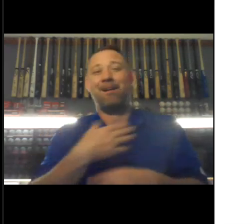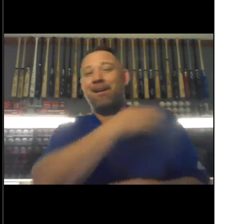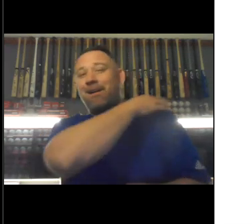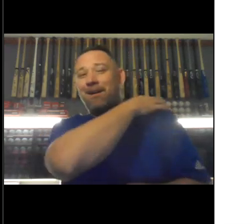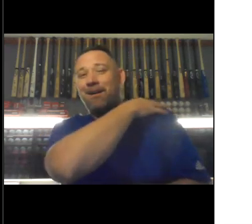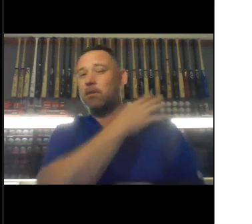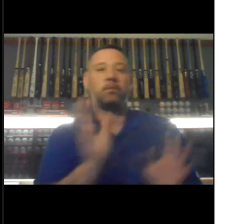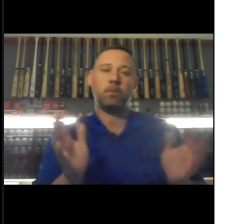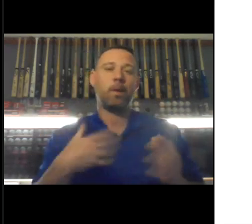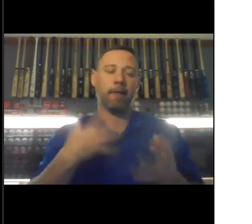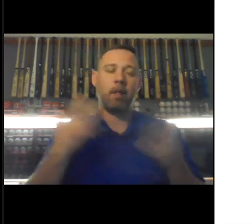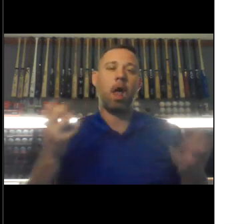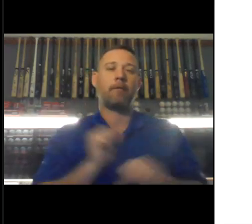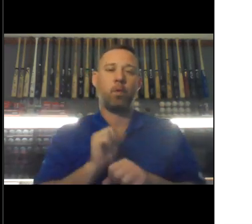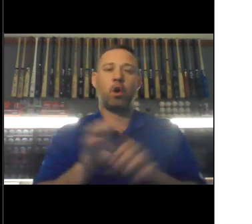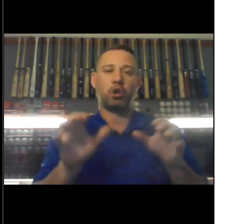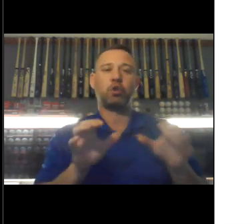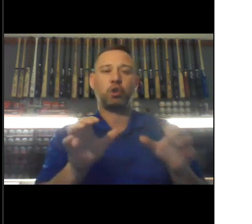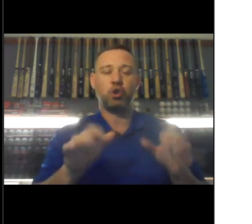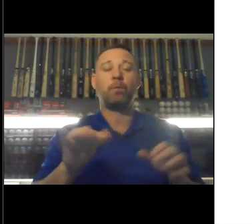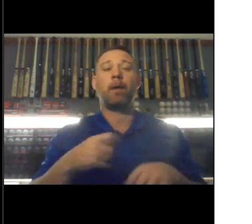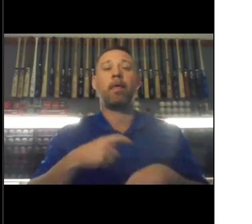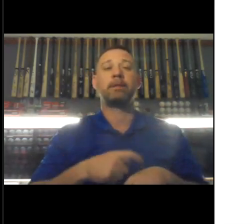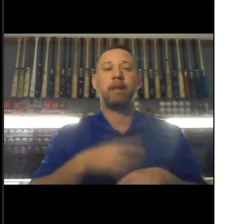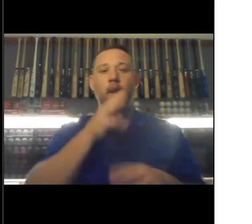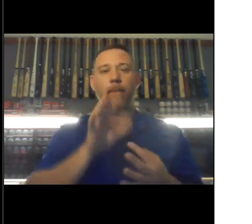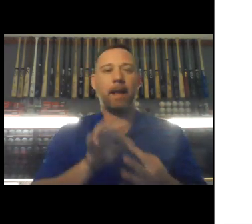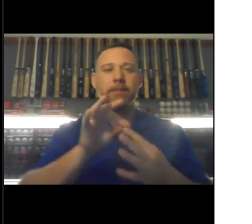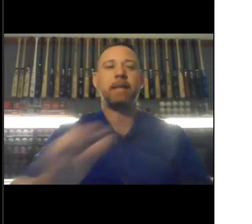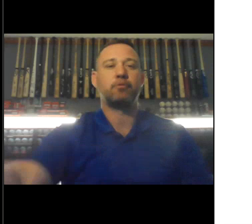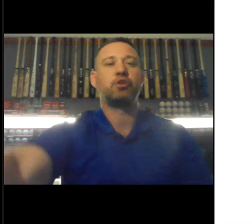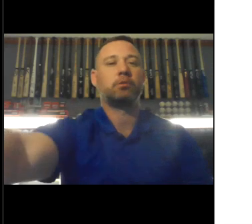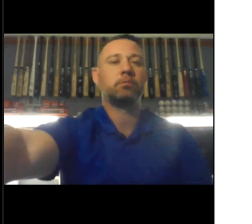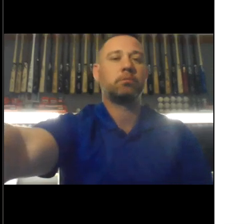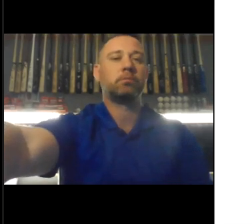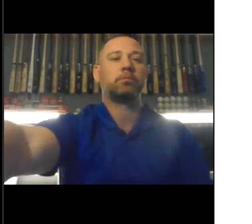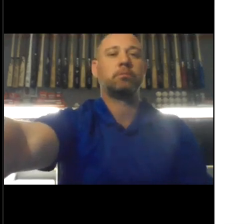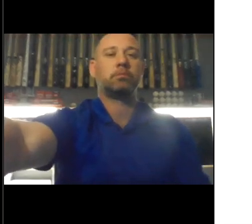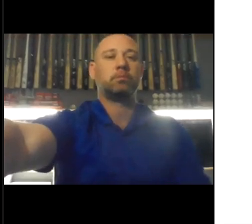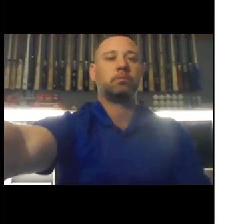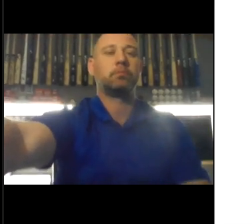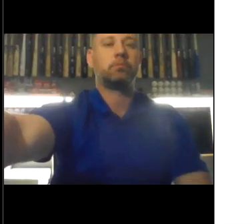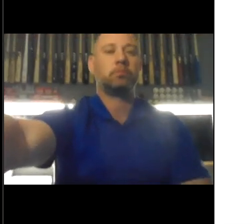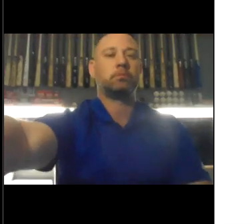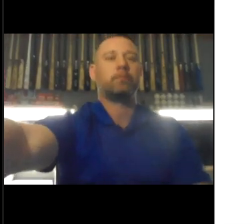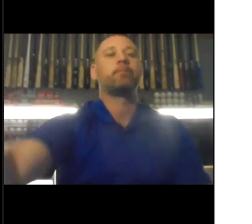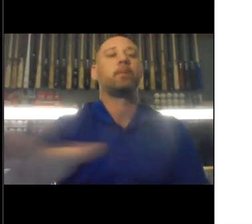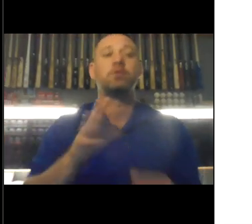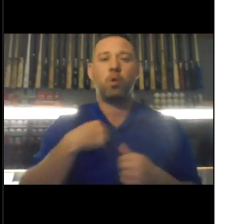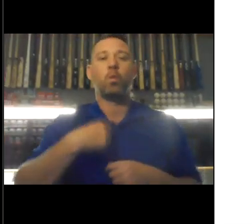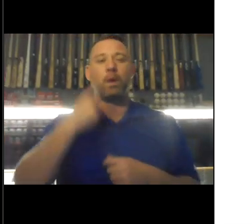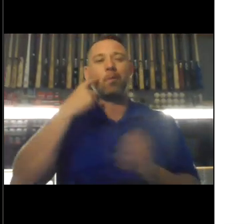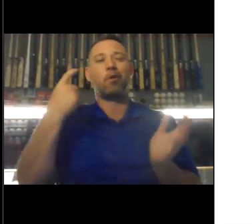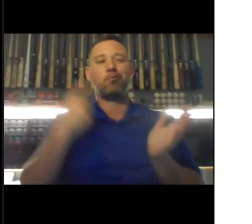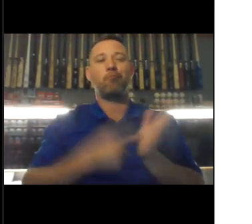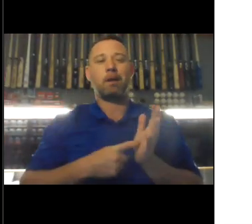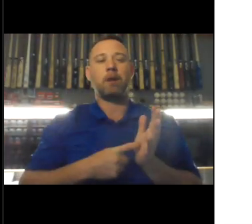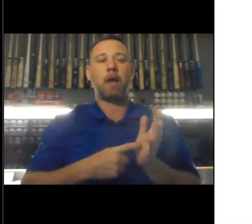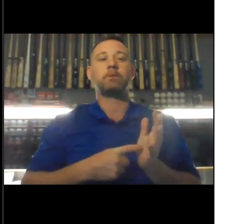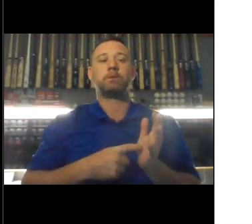more to do. But this time I'm going to make an exception for that because we were recognized pretty well at the Department of